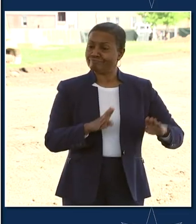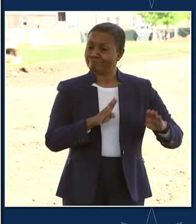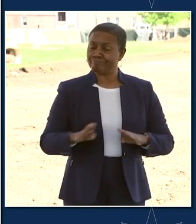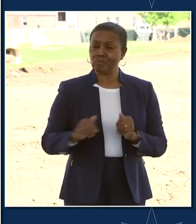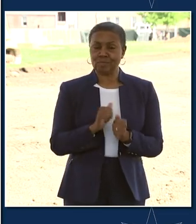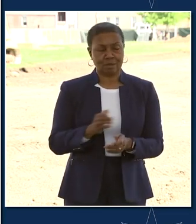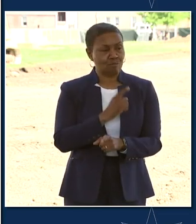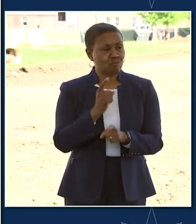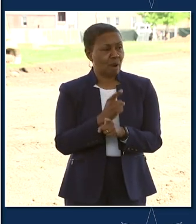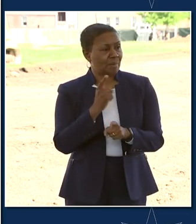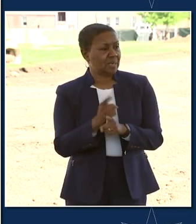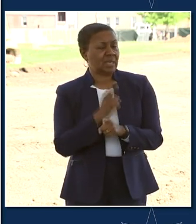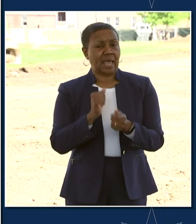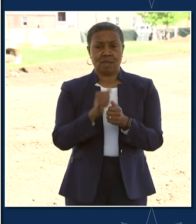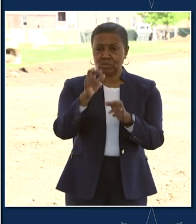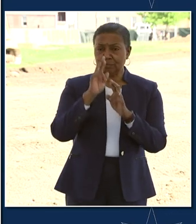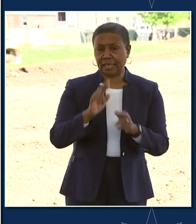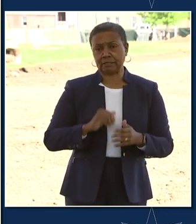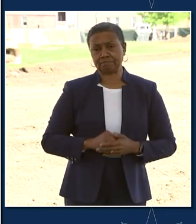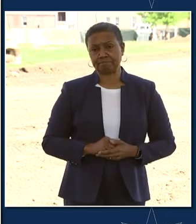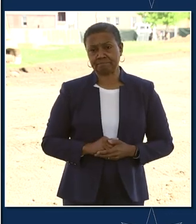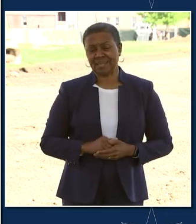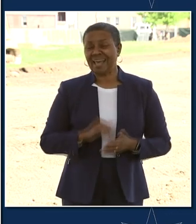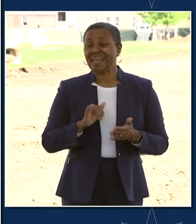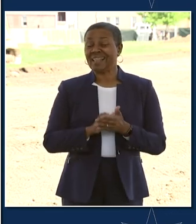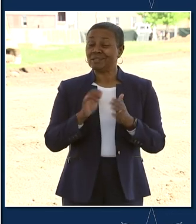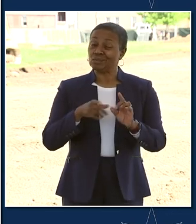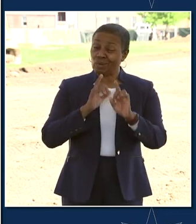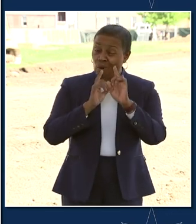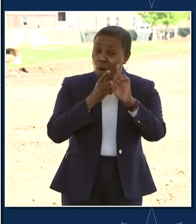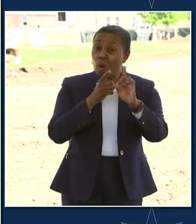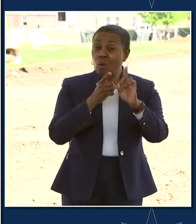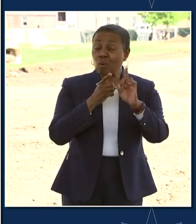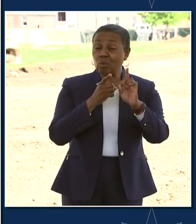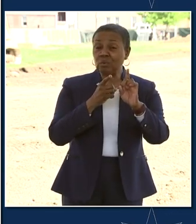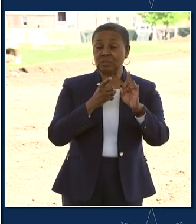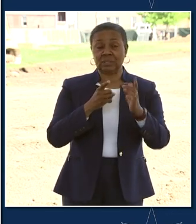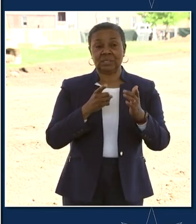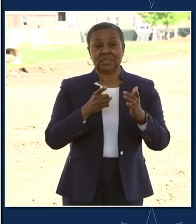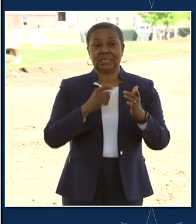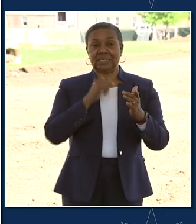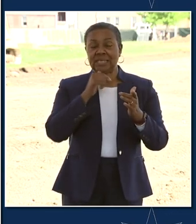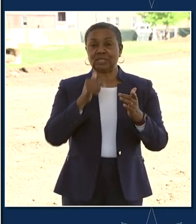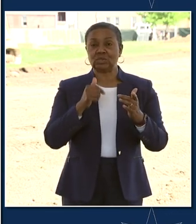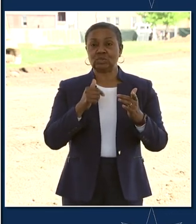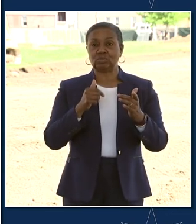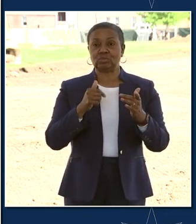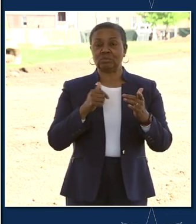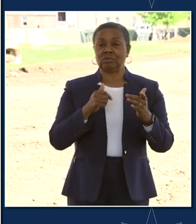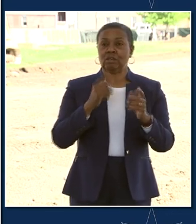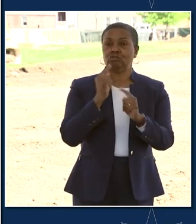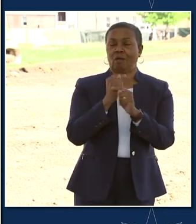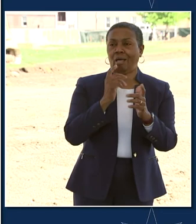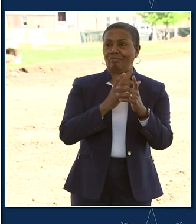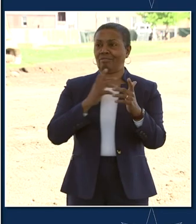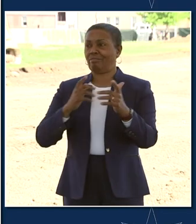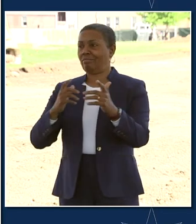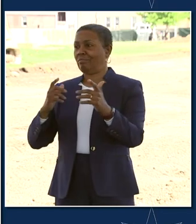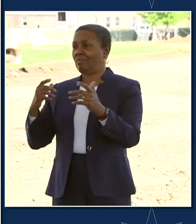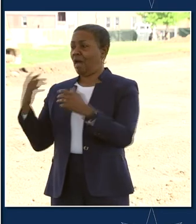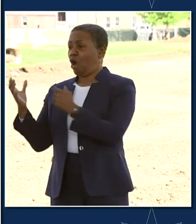with decency and with respect. But that's the goal. It's not to roll up the paddy wagons and lock